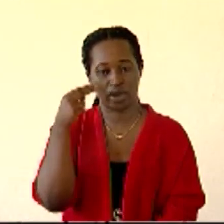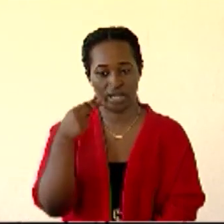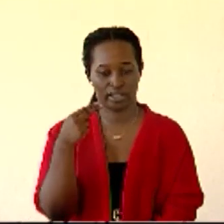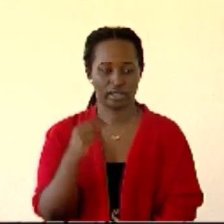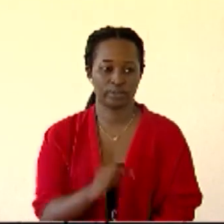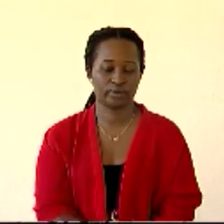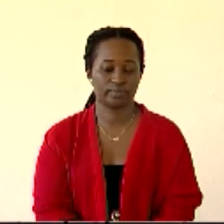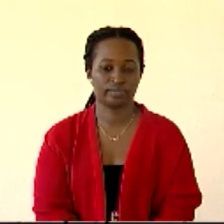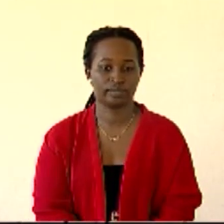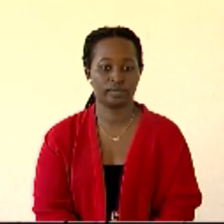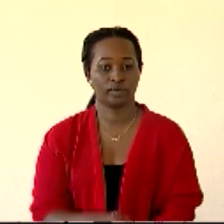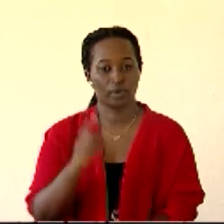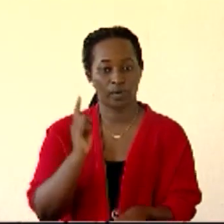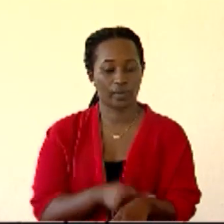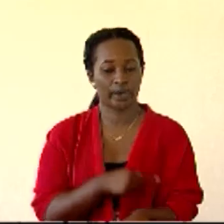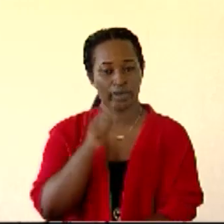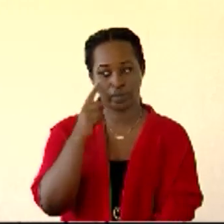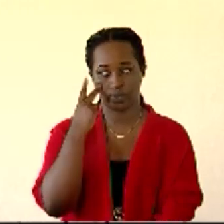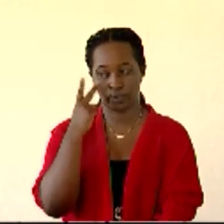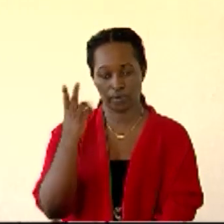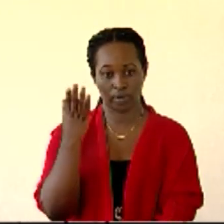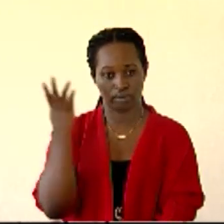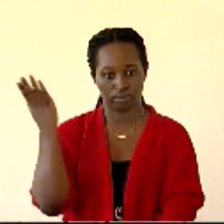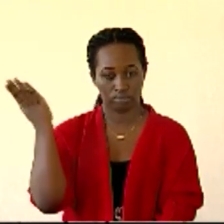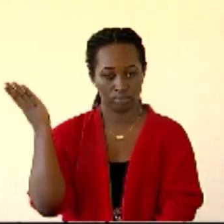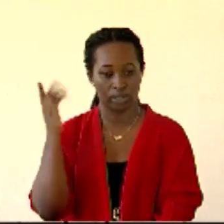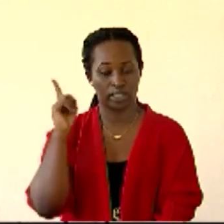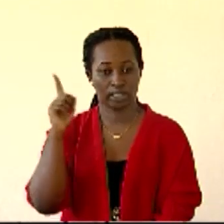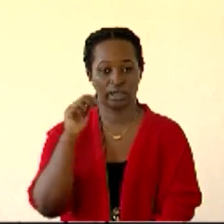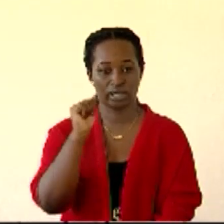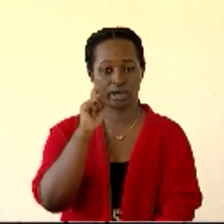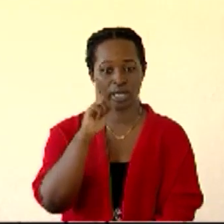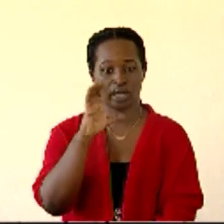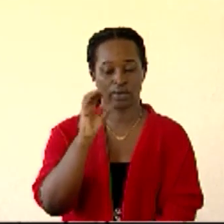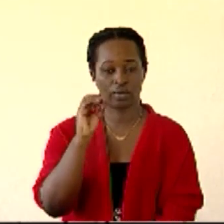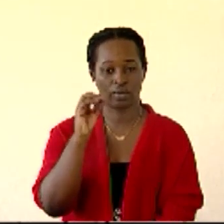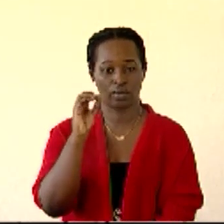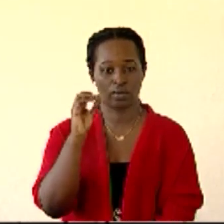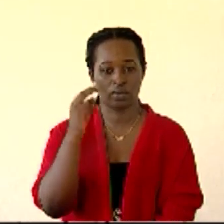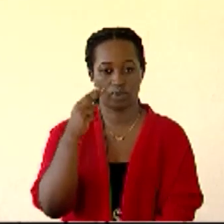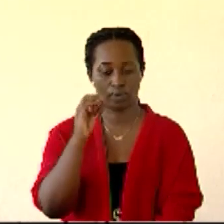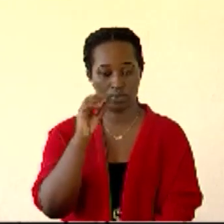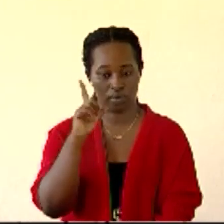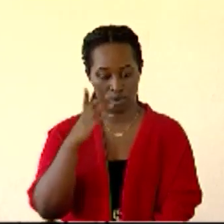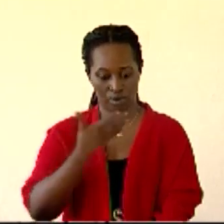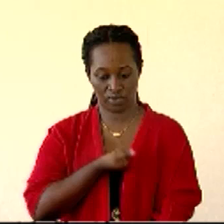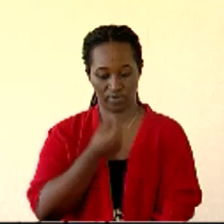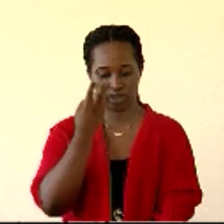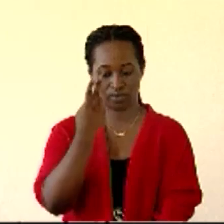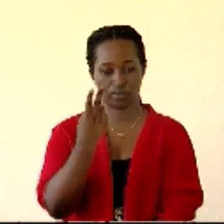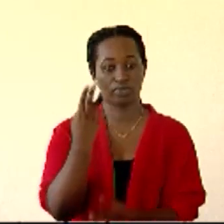CH3OH. So when you look at this, this is an alcohol. So this part of the alcohol, we have two functional